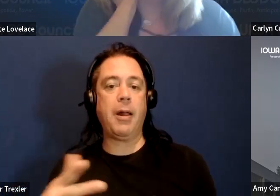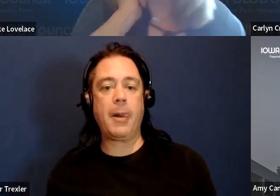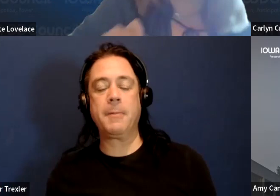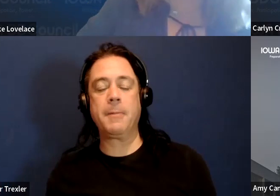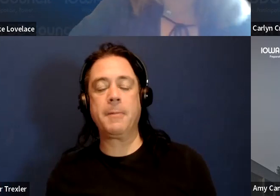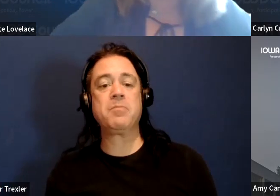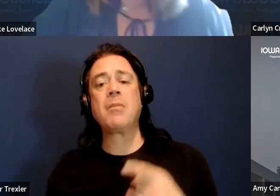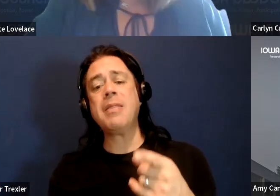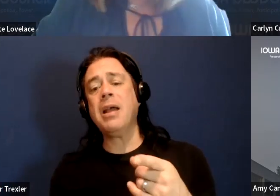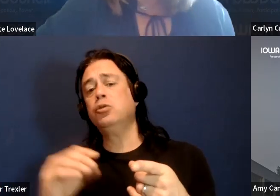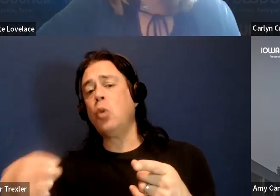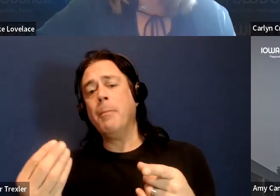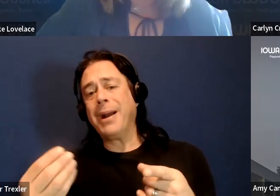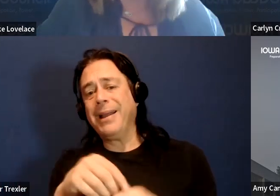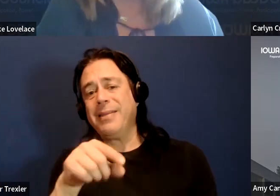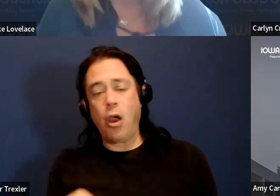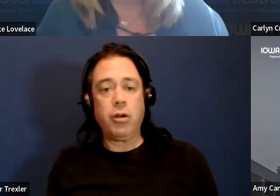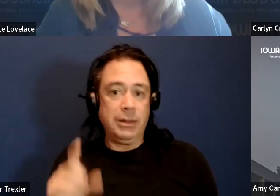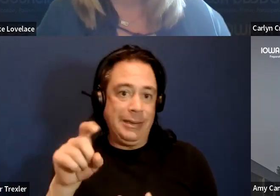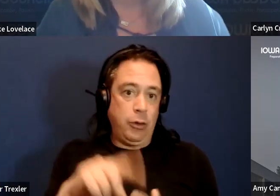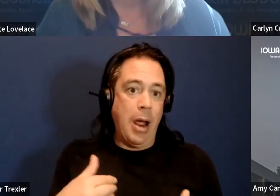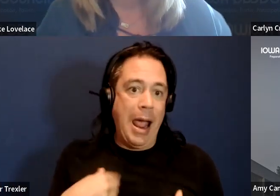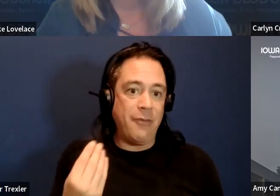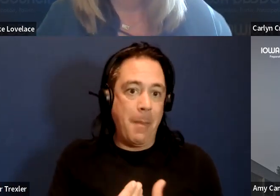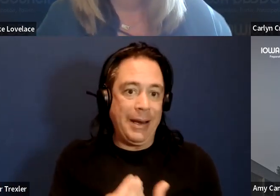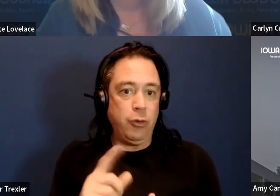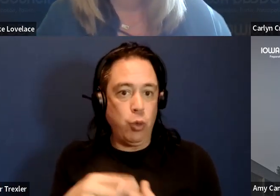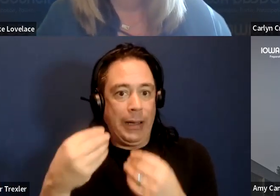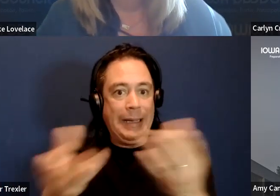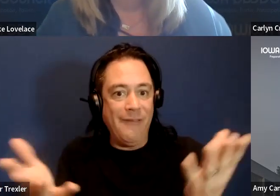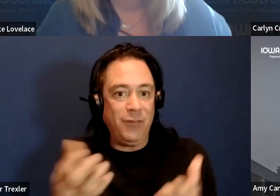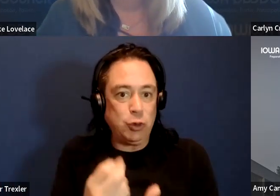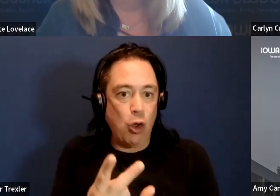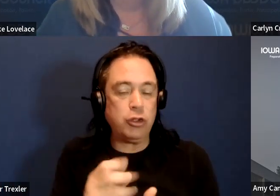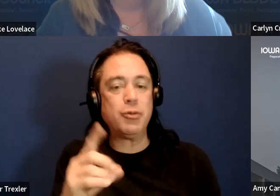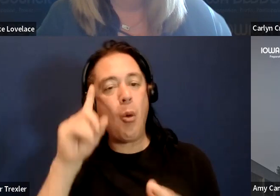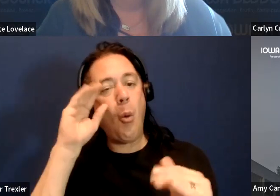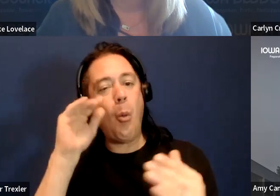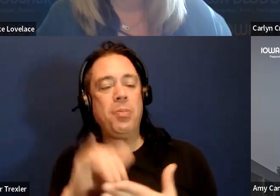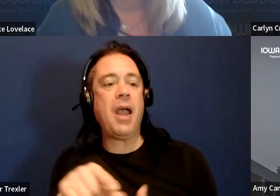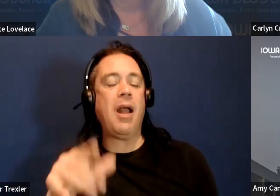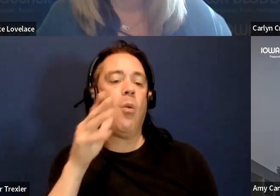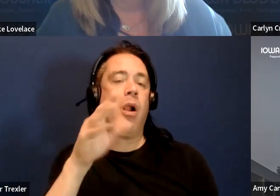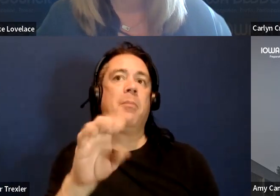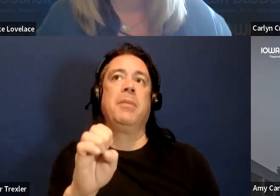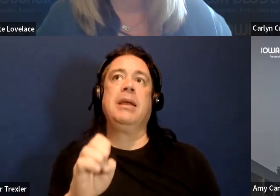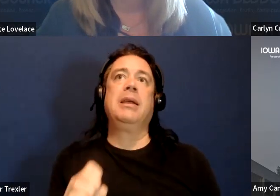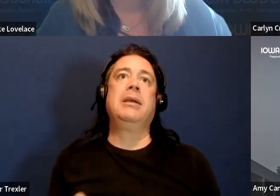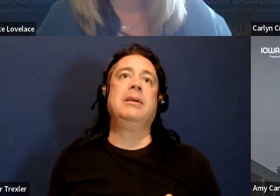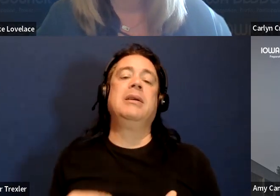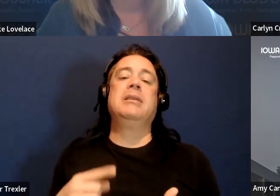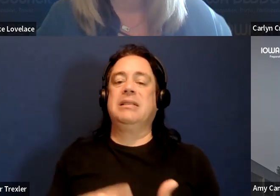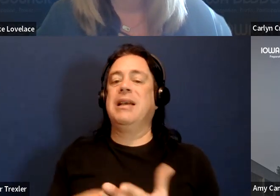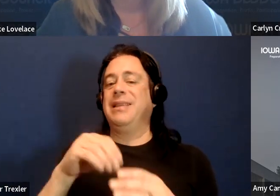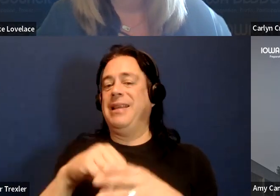have any money in it, and it needs to have money in it to give scholarships. So we're hopeful that maybe that might be discussed in the